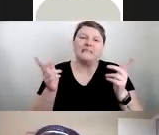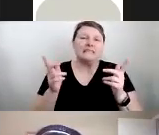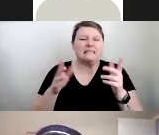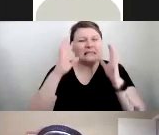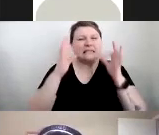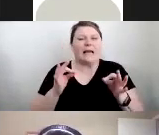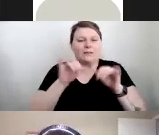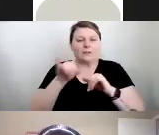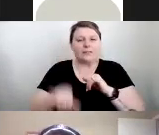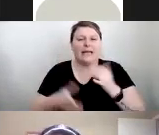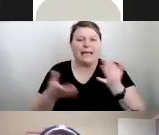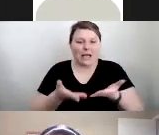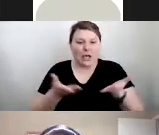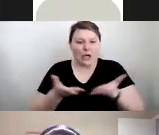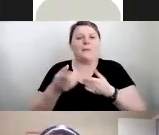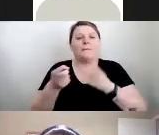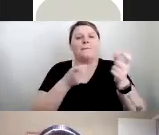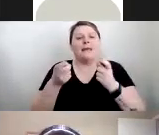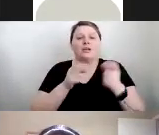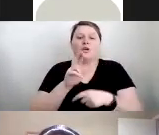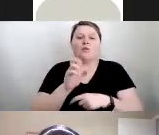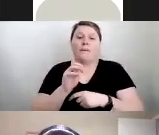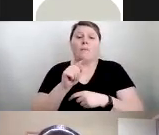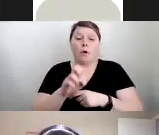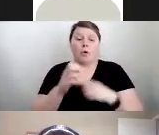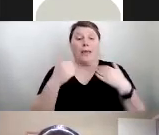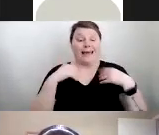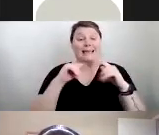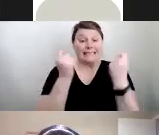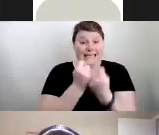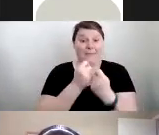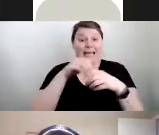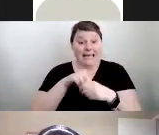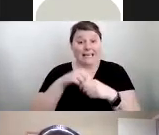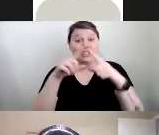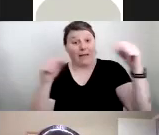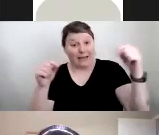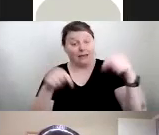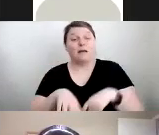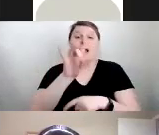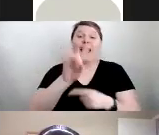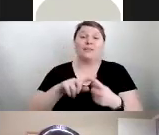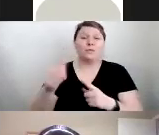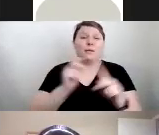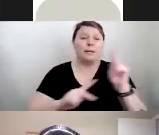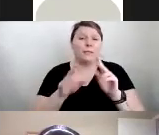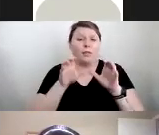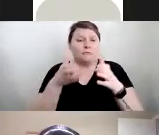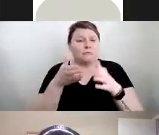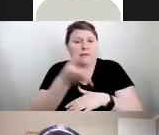Atlanta and manage remotely. We did have a team over in Japan of about 8 to 10 people. Very